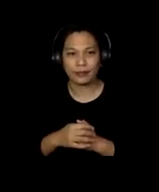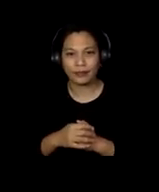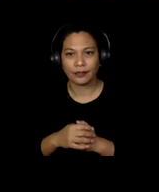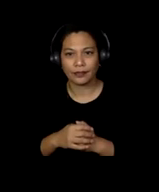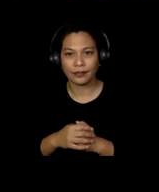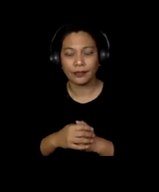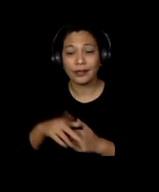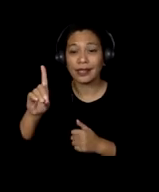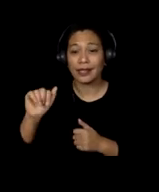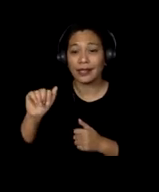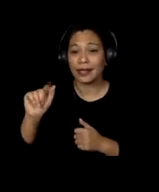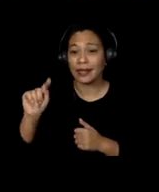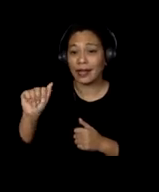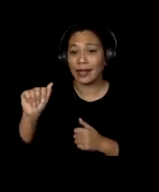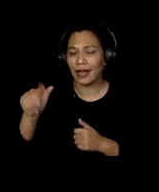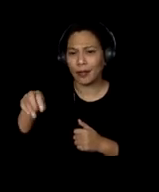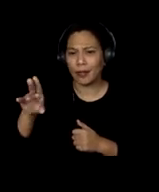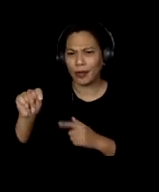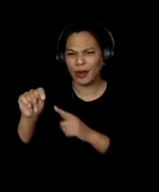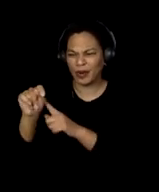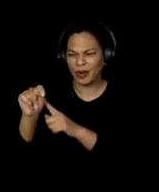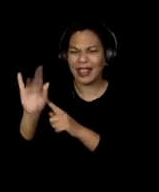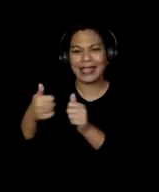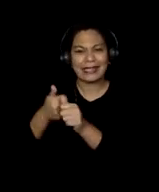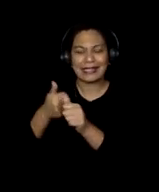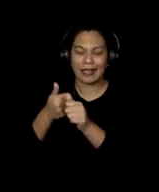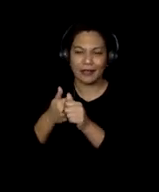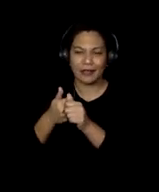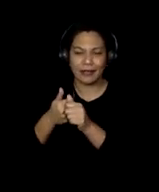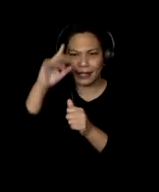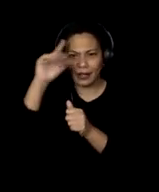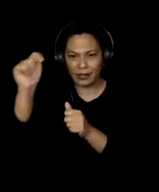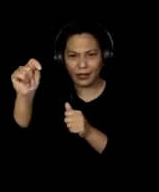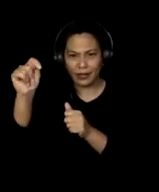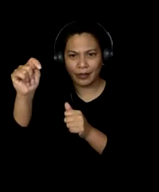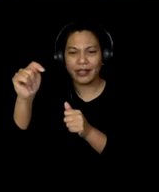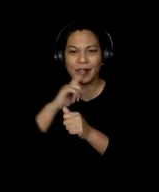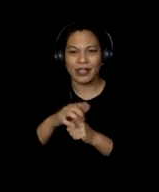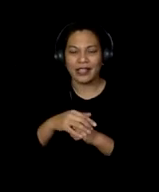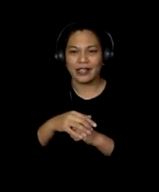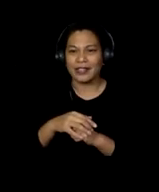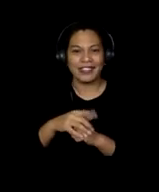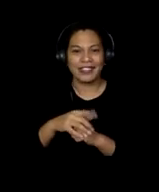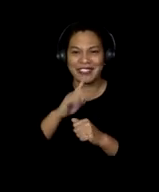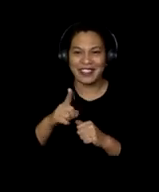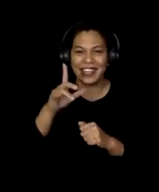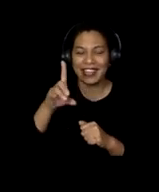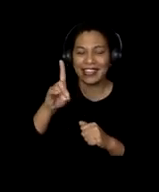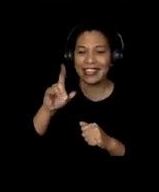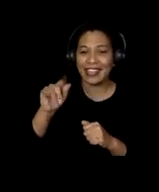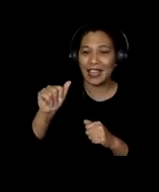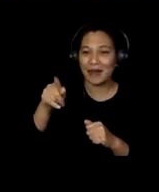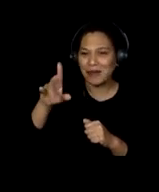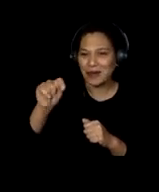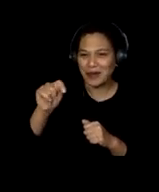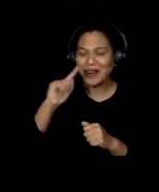So a data port is just a concept. It's not like an external drive that sits there. It's a concept. A data port is a worldwide